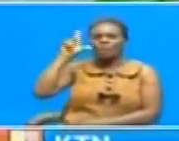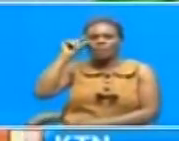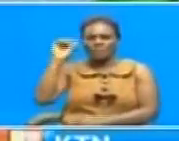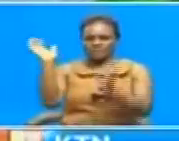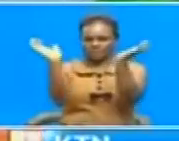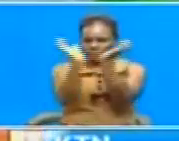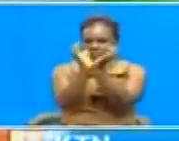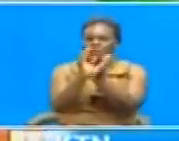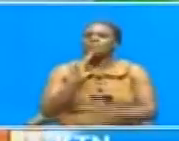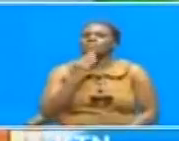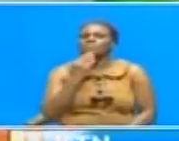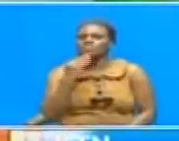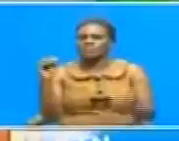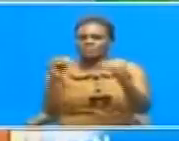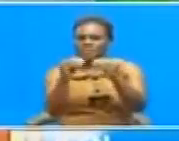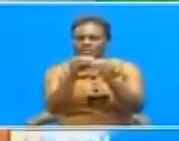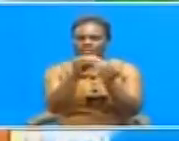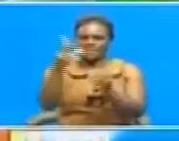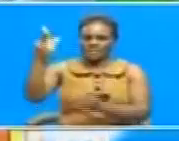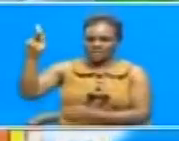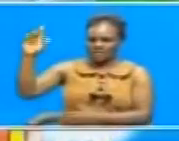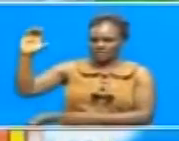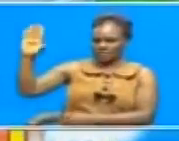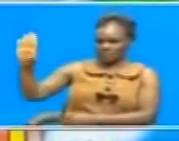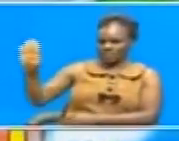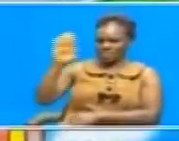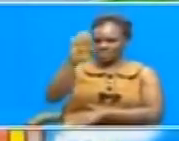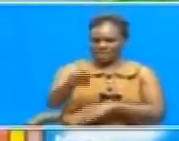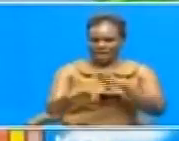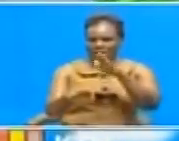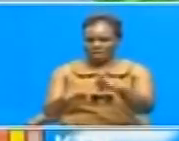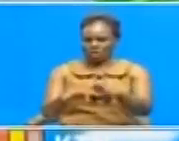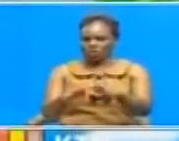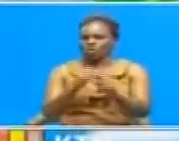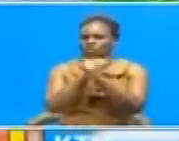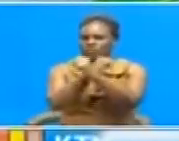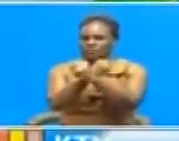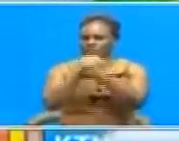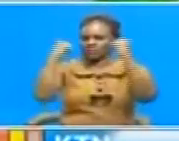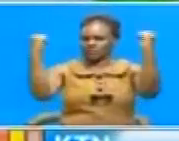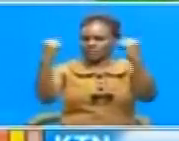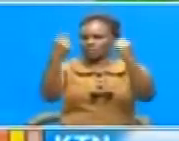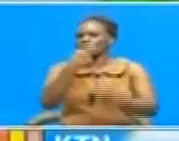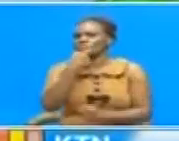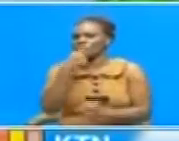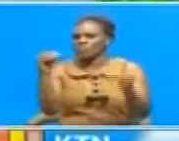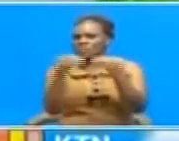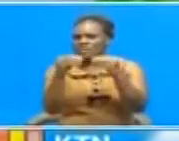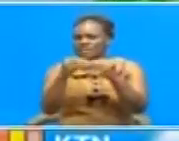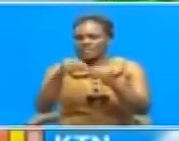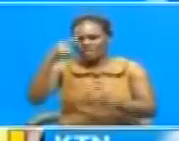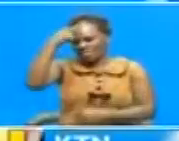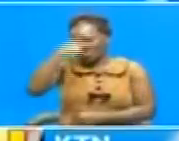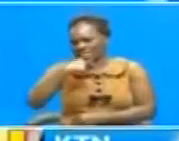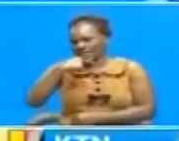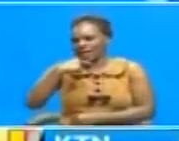grounds. AFC Leopards tackle Bankers KCB at the Nyayo Stadium. League defending champions Gor Mahia face off with Thika United